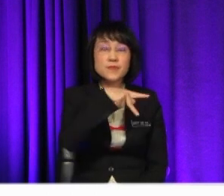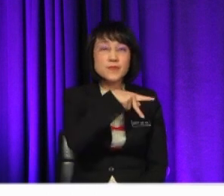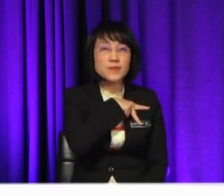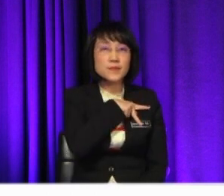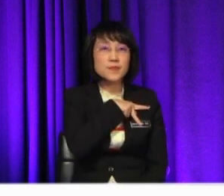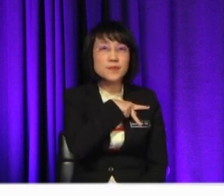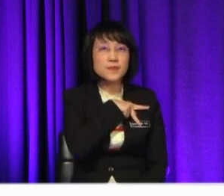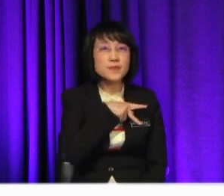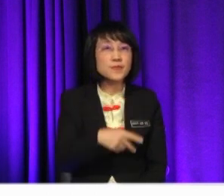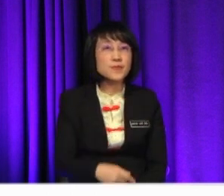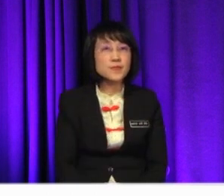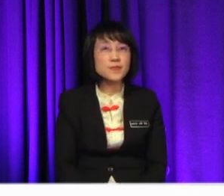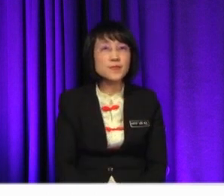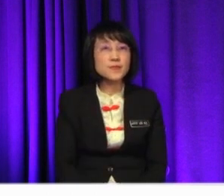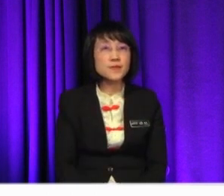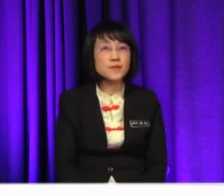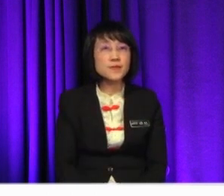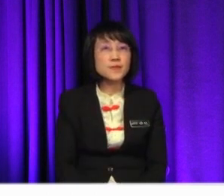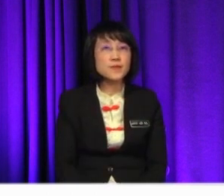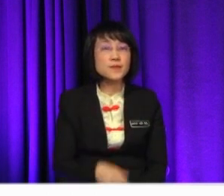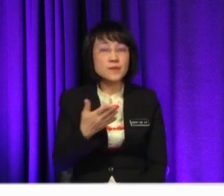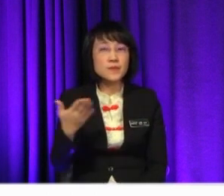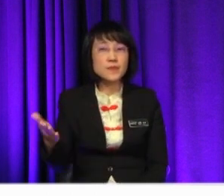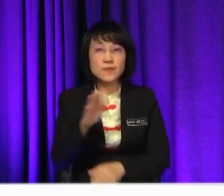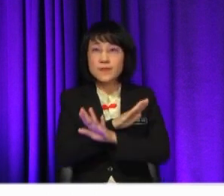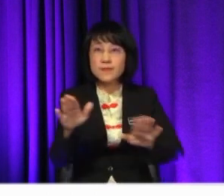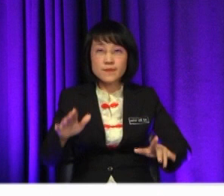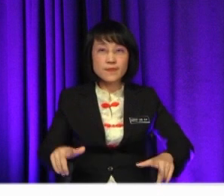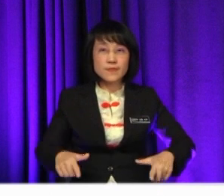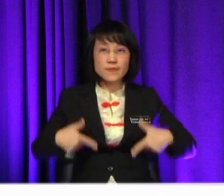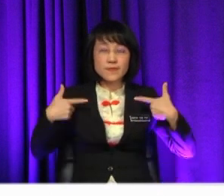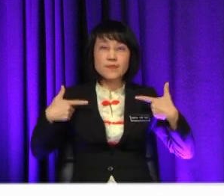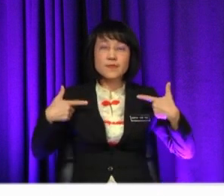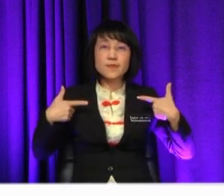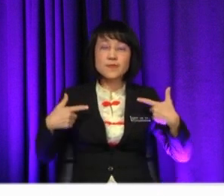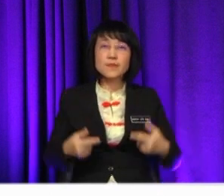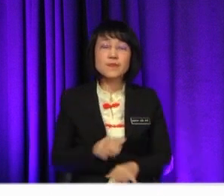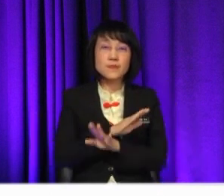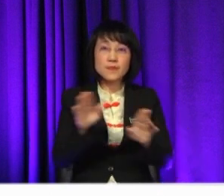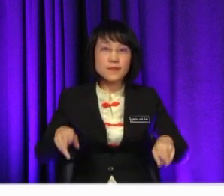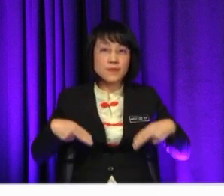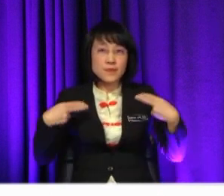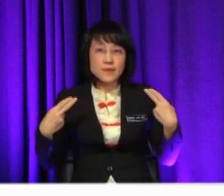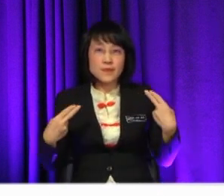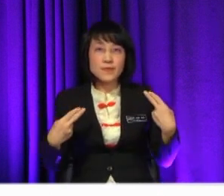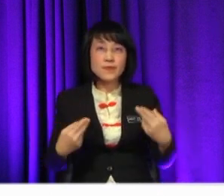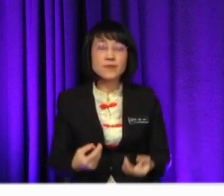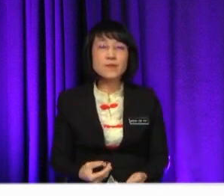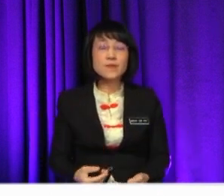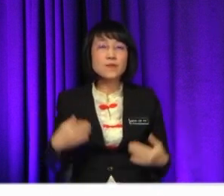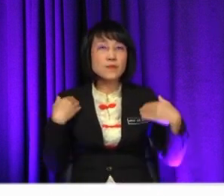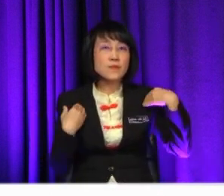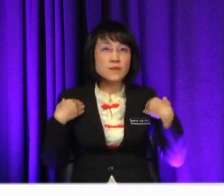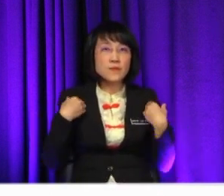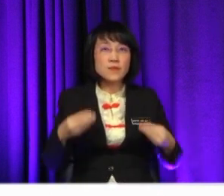basically when things that are not alive, inanimate, or even sometimes animals are given